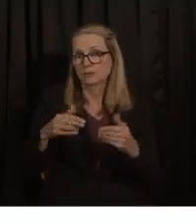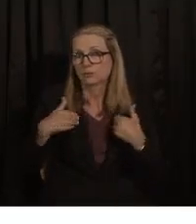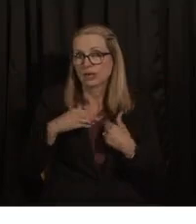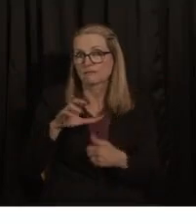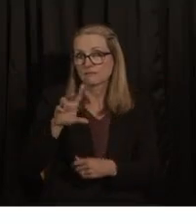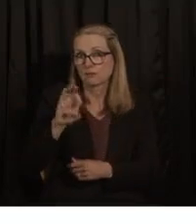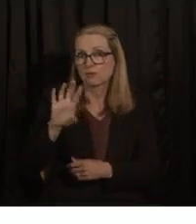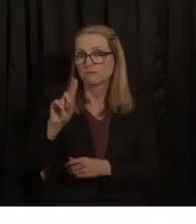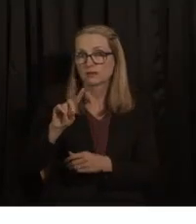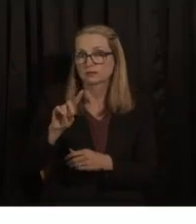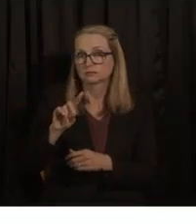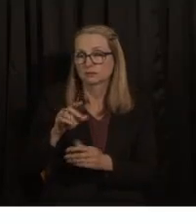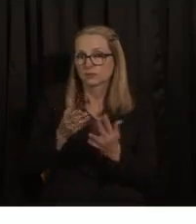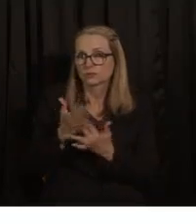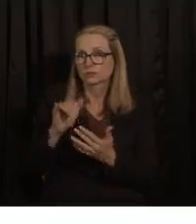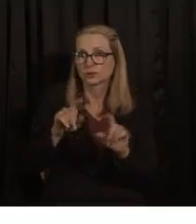over